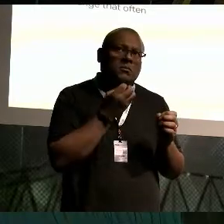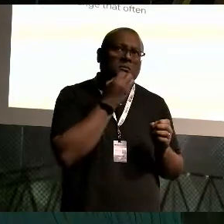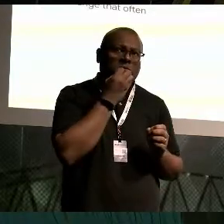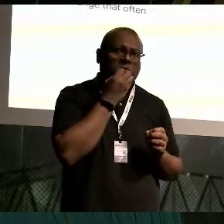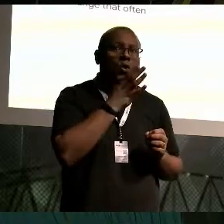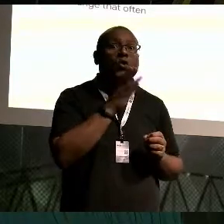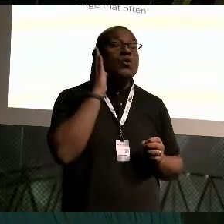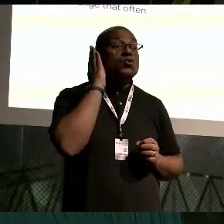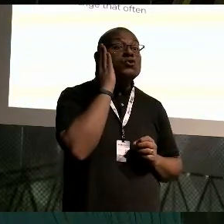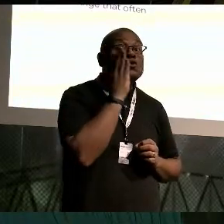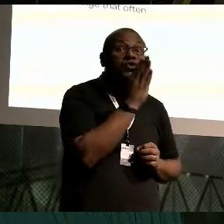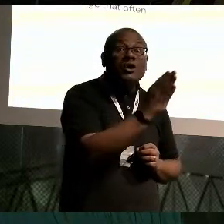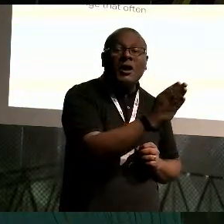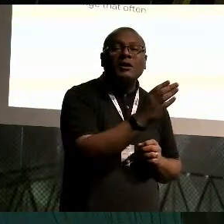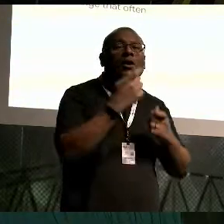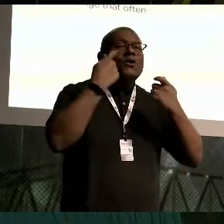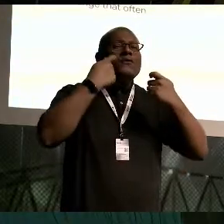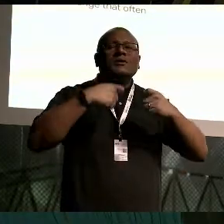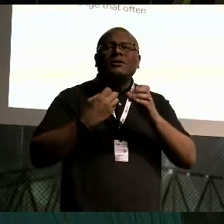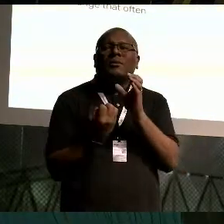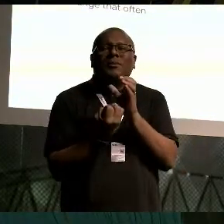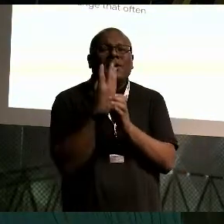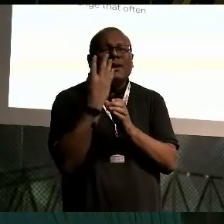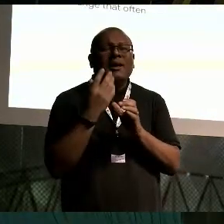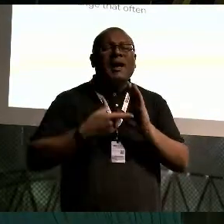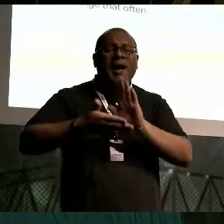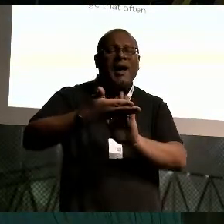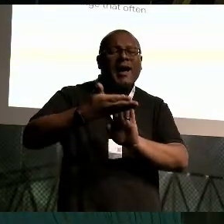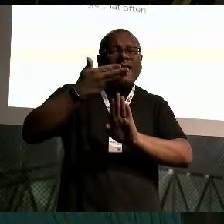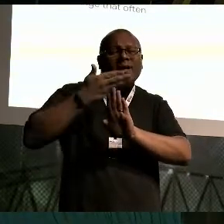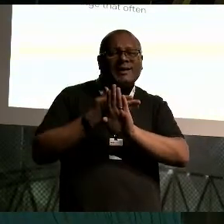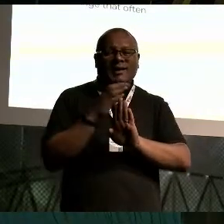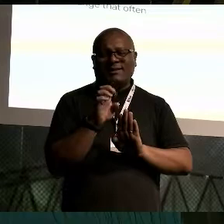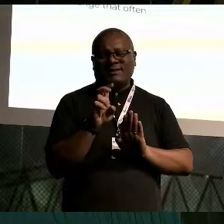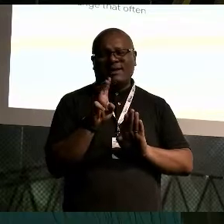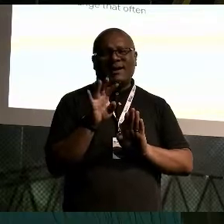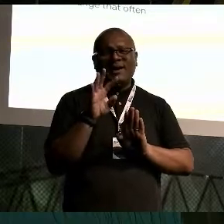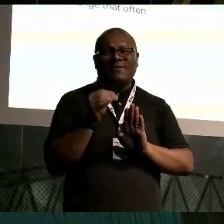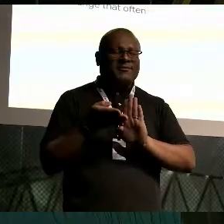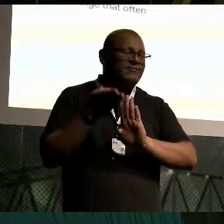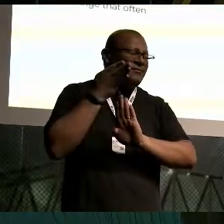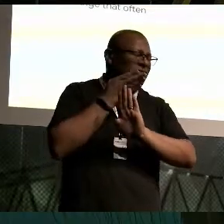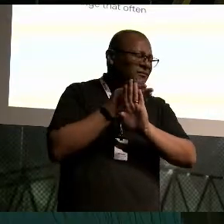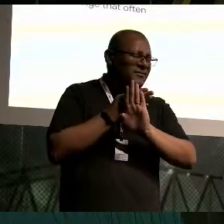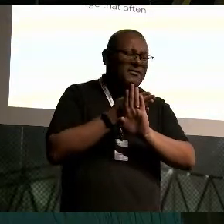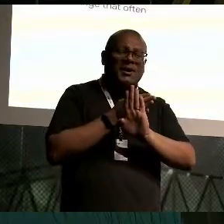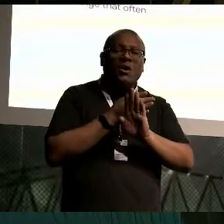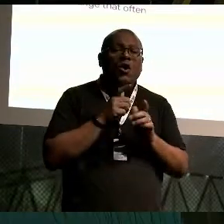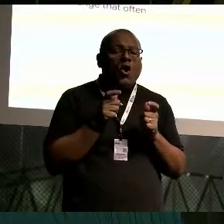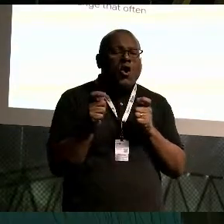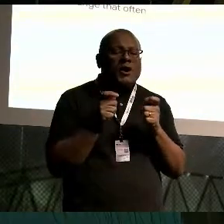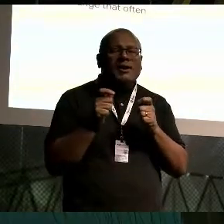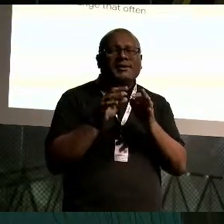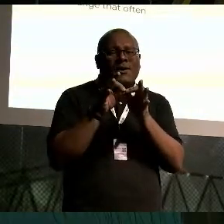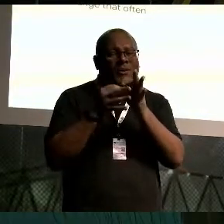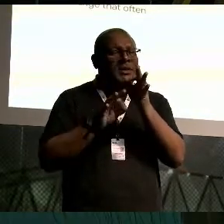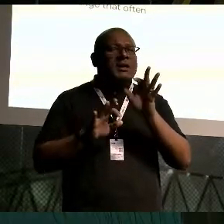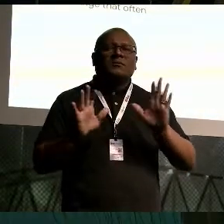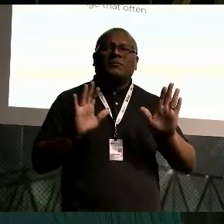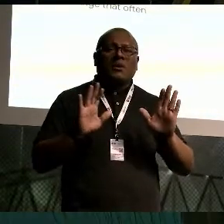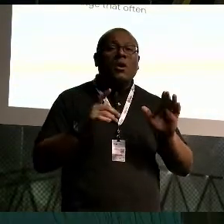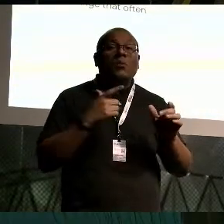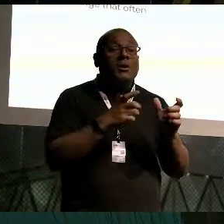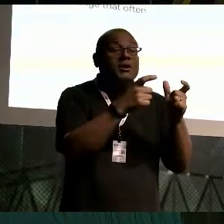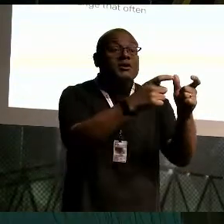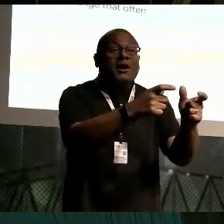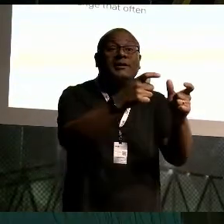calls. You don't need to introduce the complexity of eventing. You don't need to introduce the complexity of orchestration. Maybe it's OK just